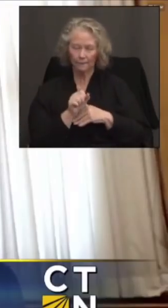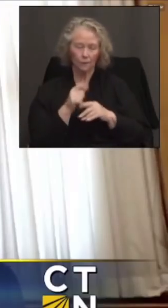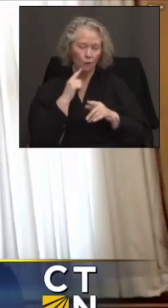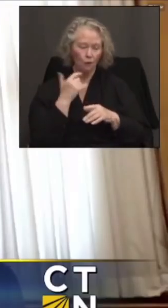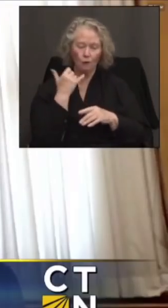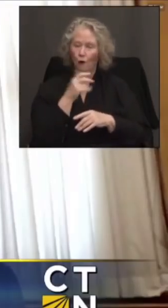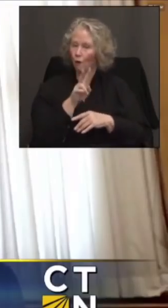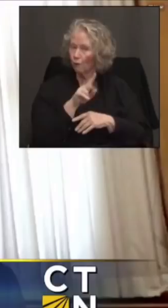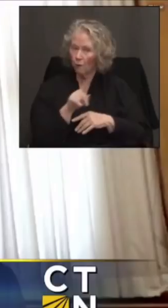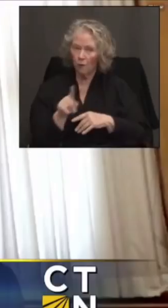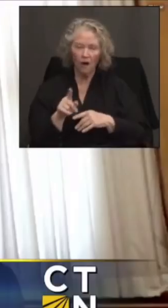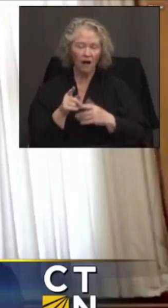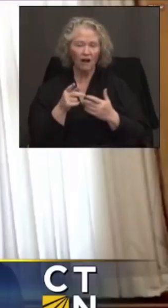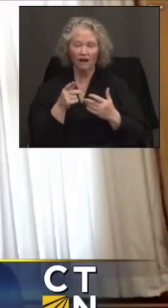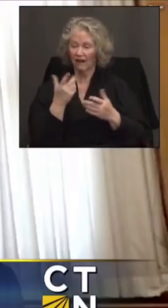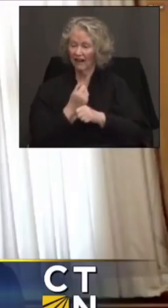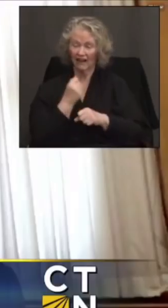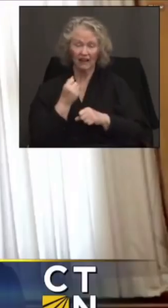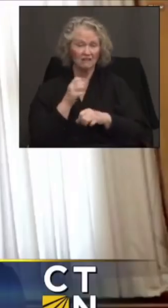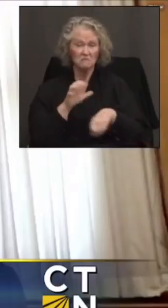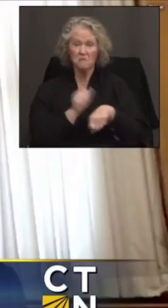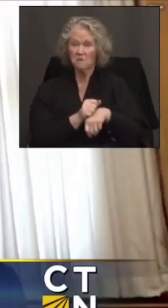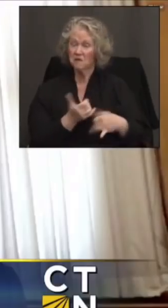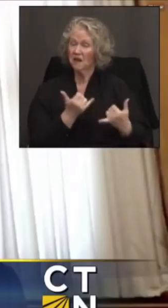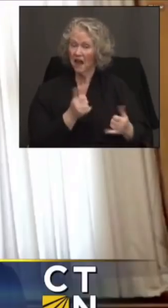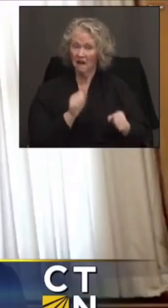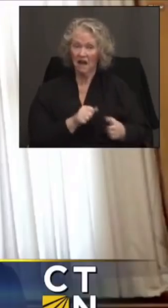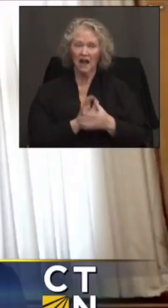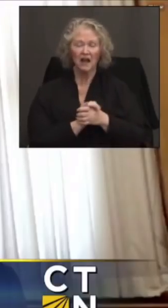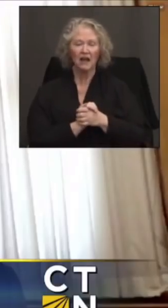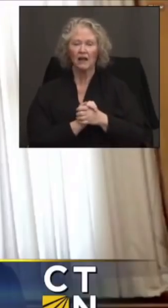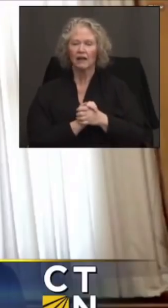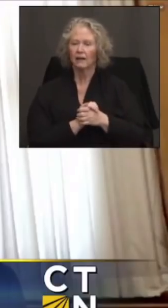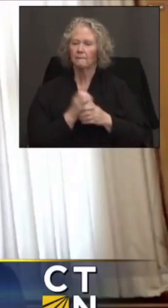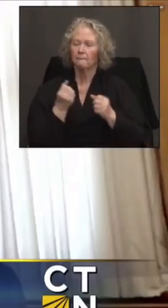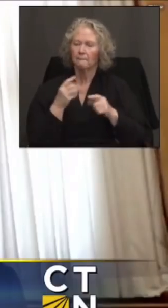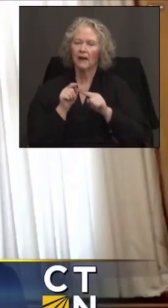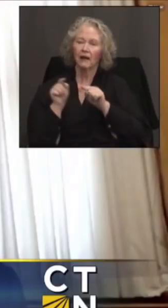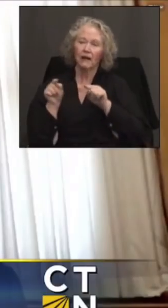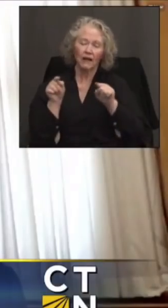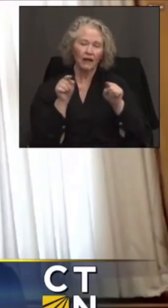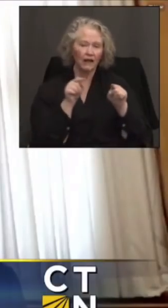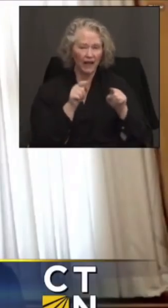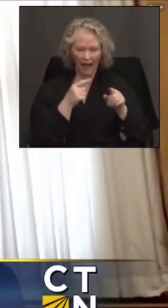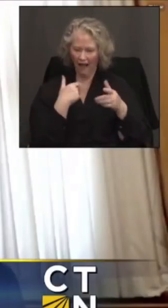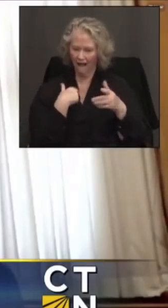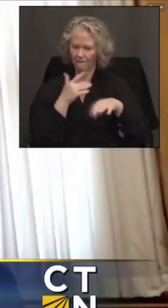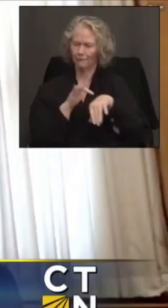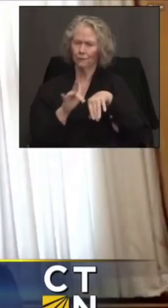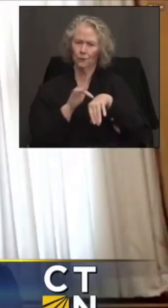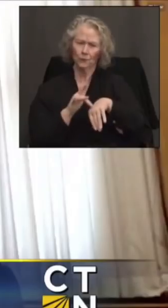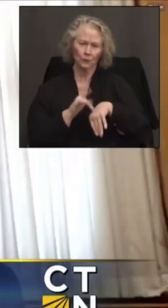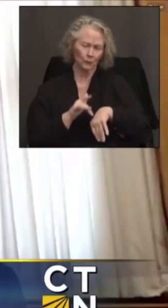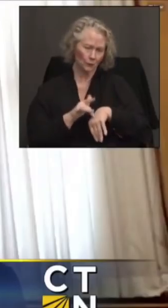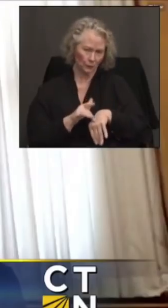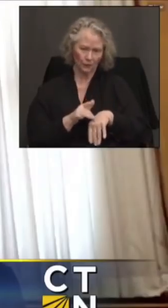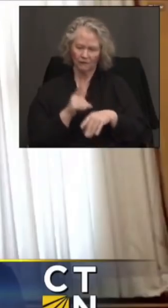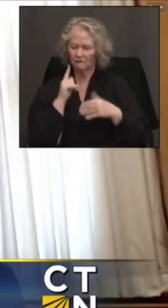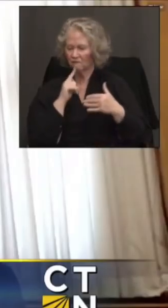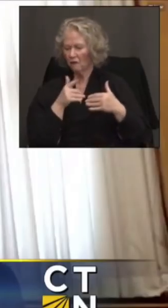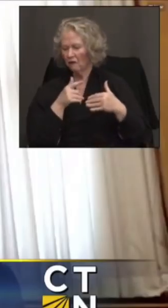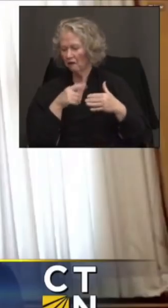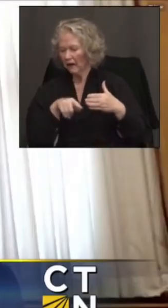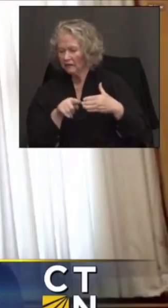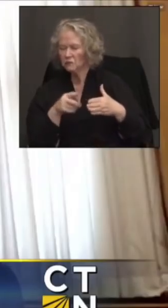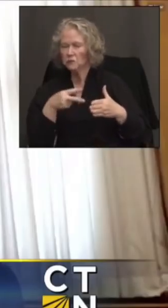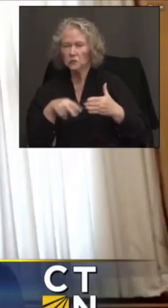211 and get an appointment on the phone right now. Or as you said, you can go on many of the provider sites or VAMs right now and get appointments locked in for the next week or